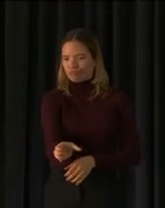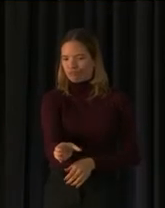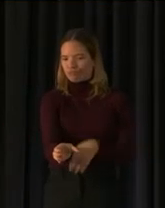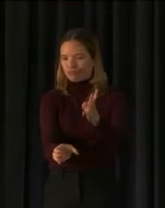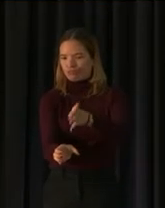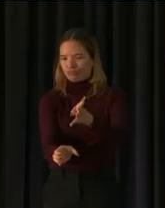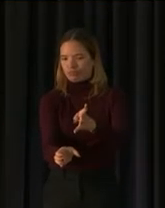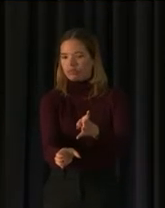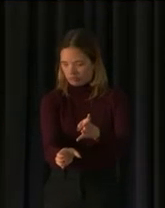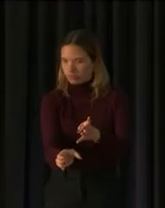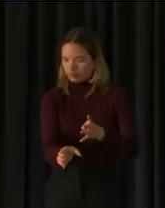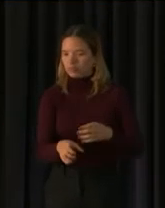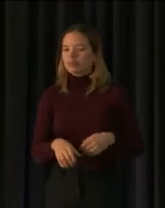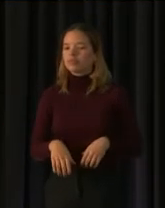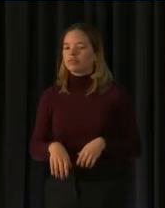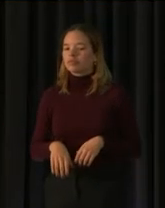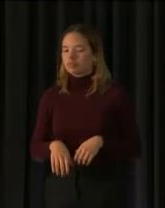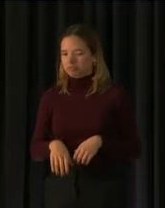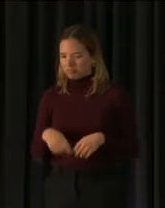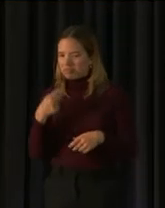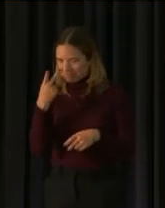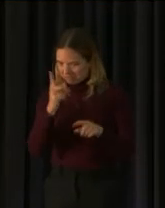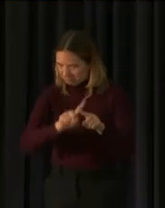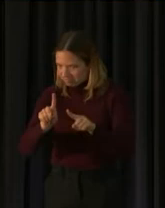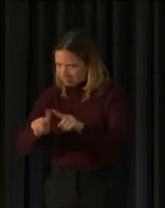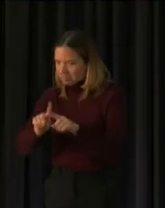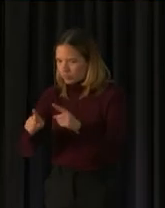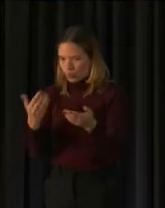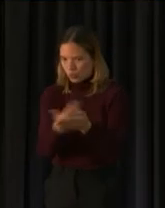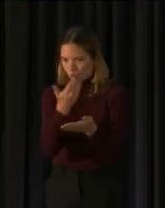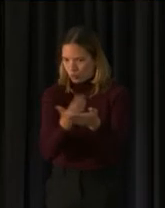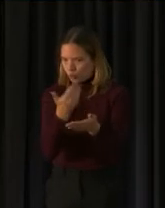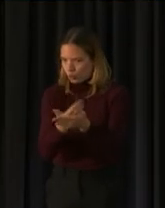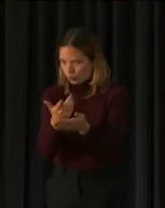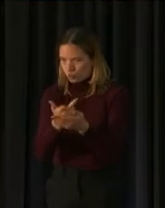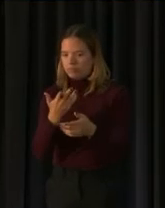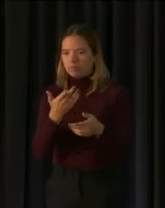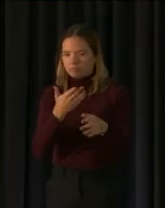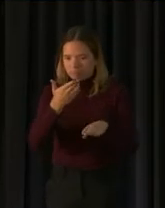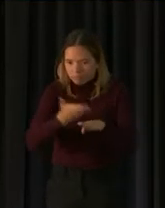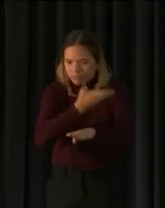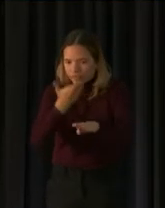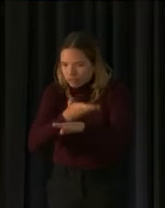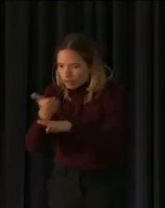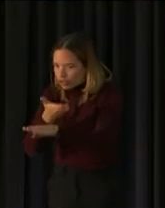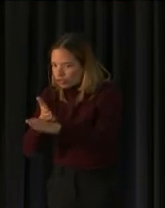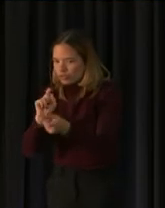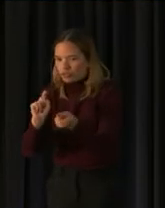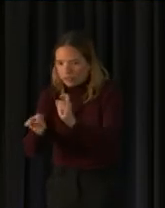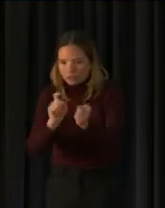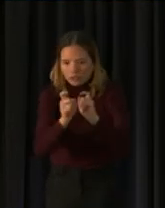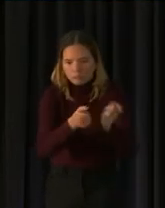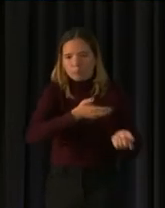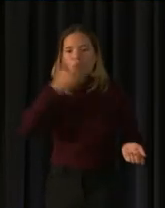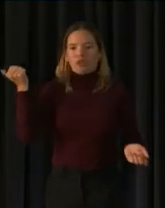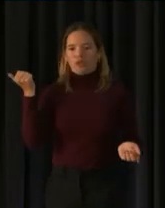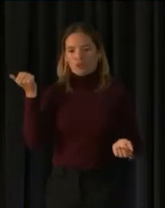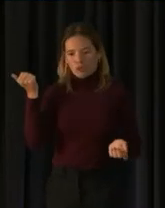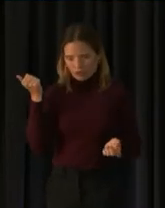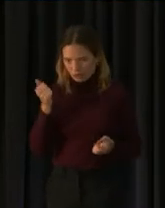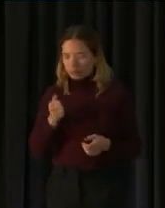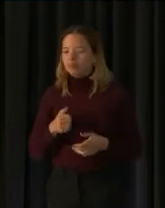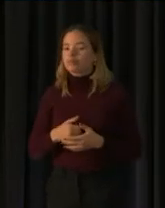in addition to these things, made a really great effort to have readiness tours and walks right before school